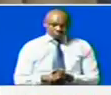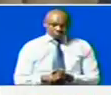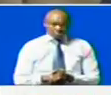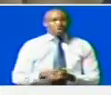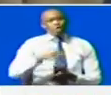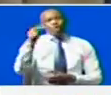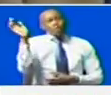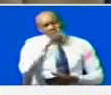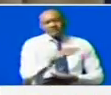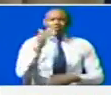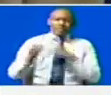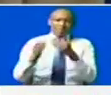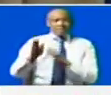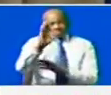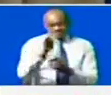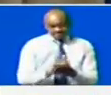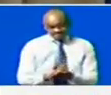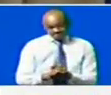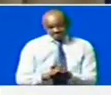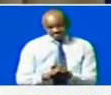Go back to your neighbor.